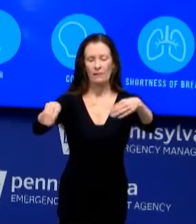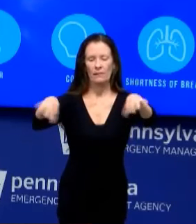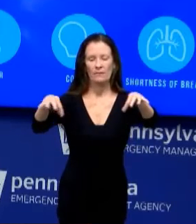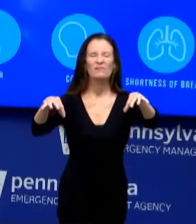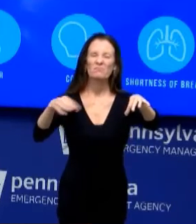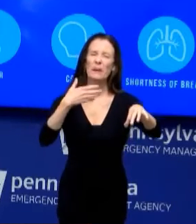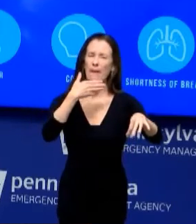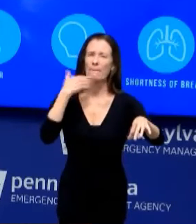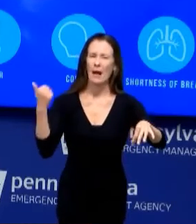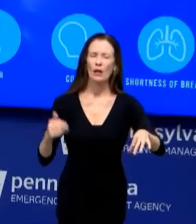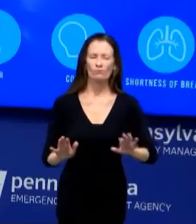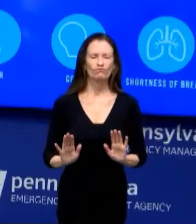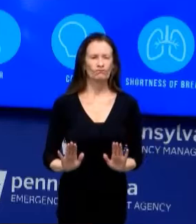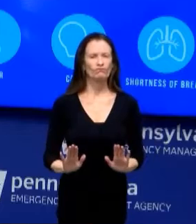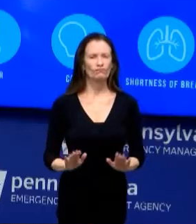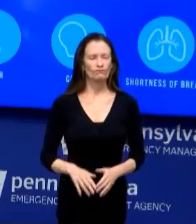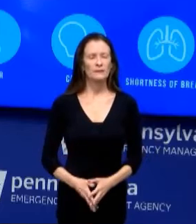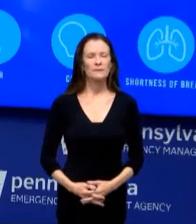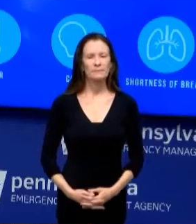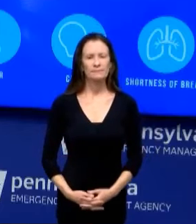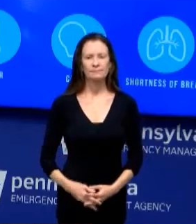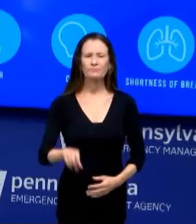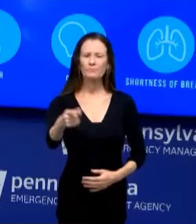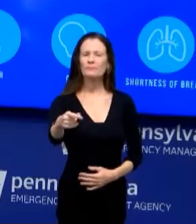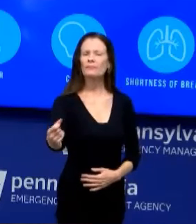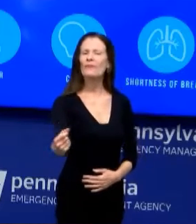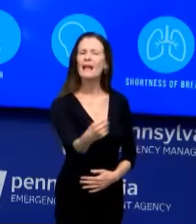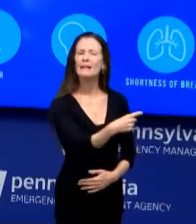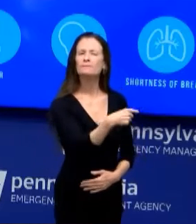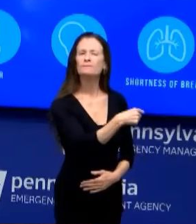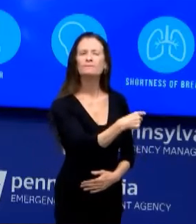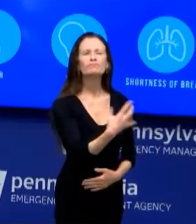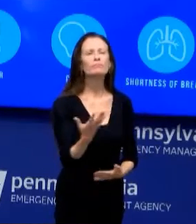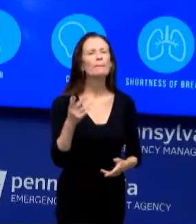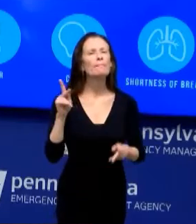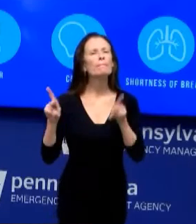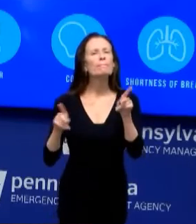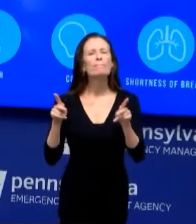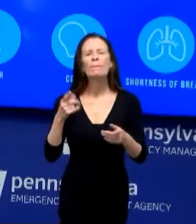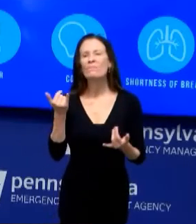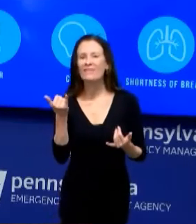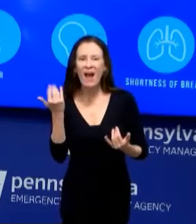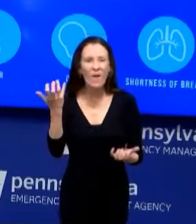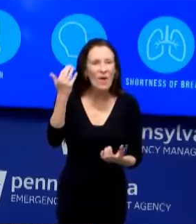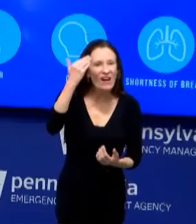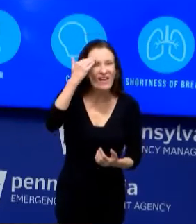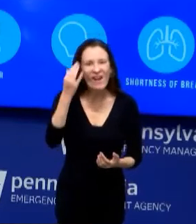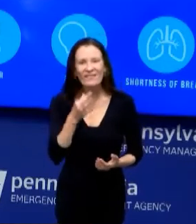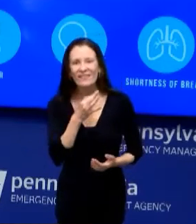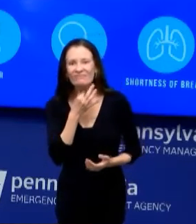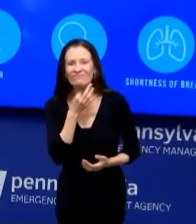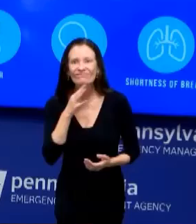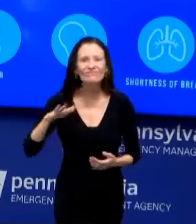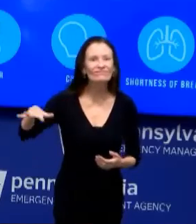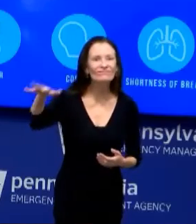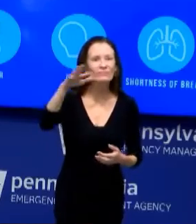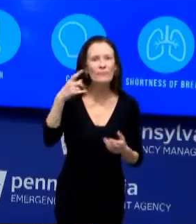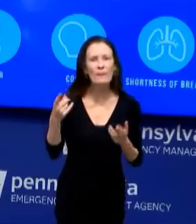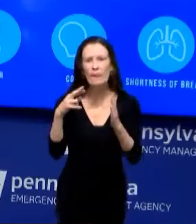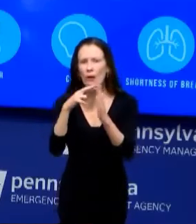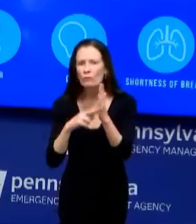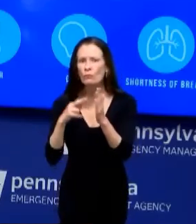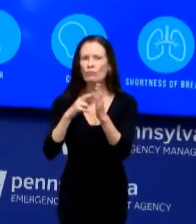foresee the guidelines tightening? As more people become infected, is it still safe to go outside for exercise? Mm-hmm.